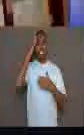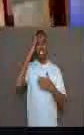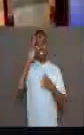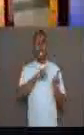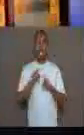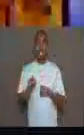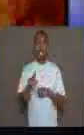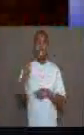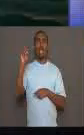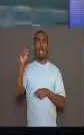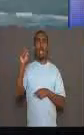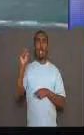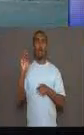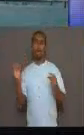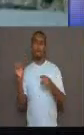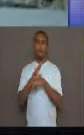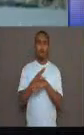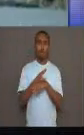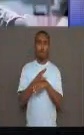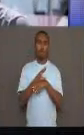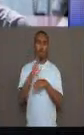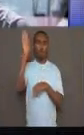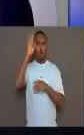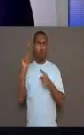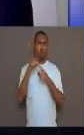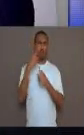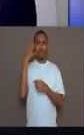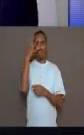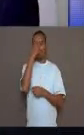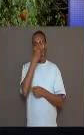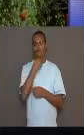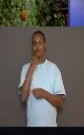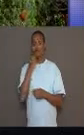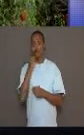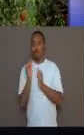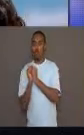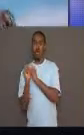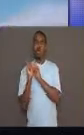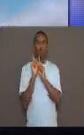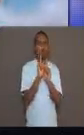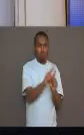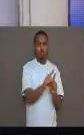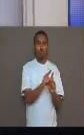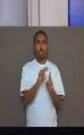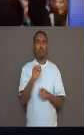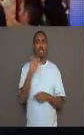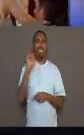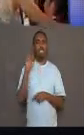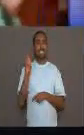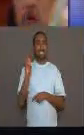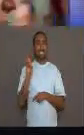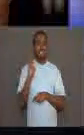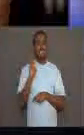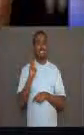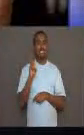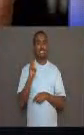as M, sends Bond along with beautiful fellow MI6 agent